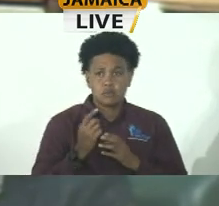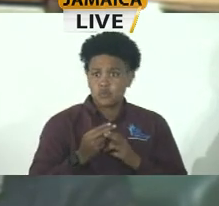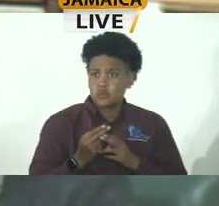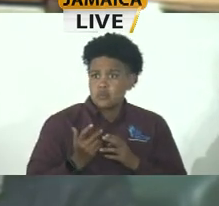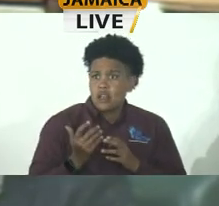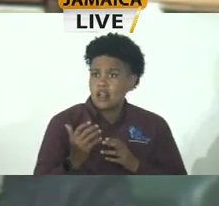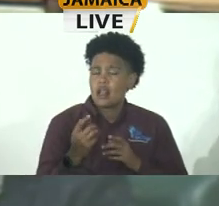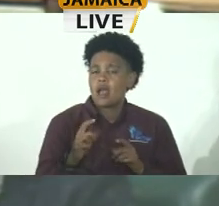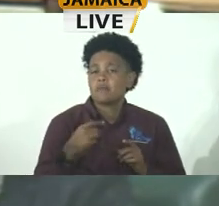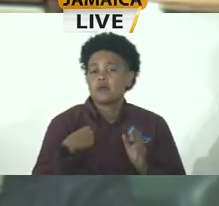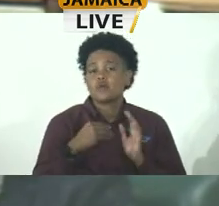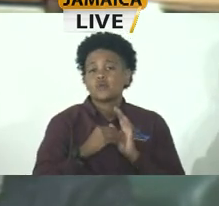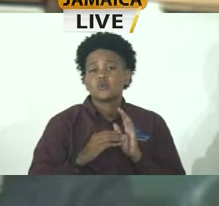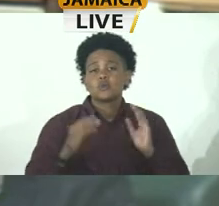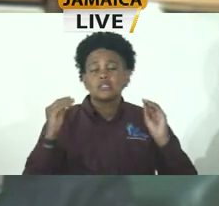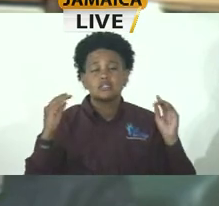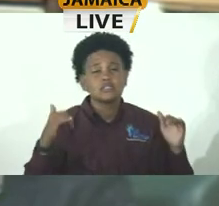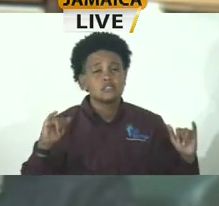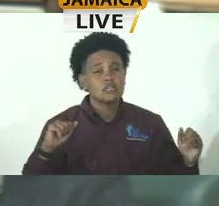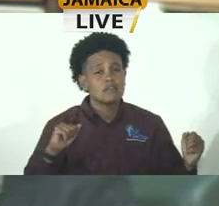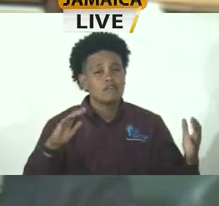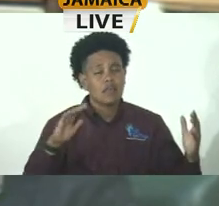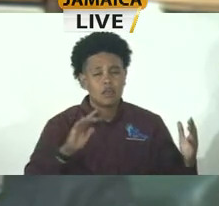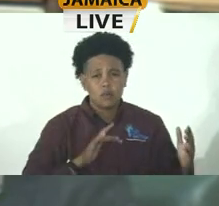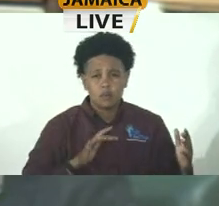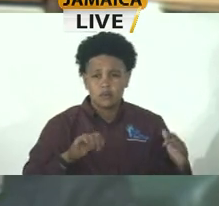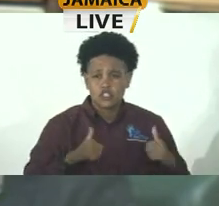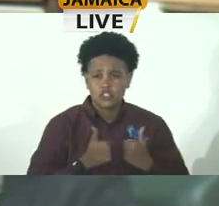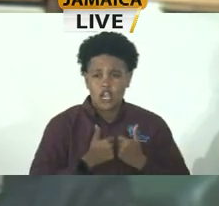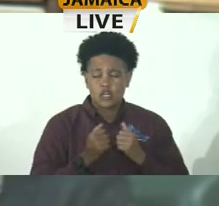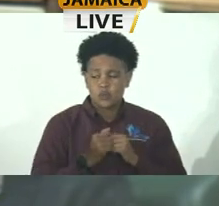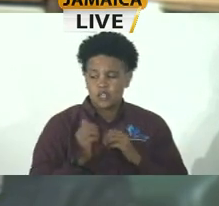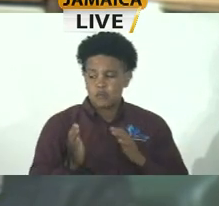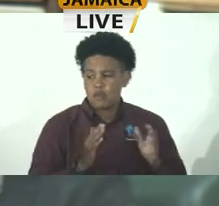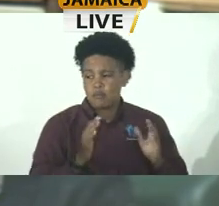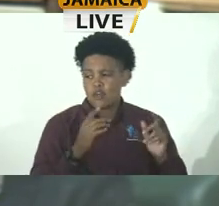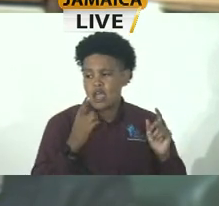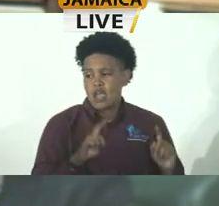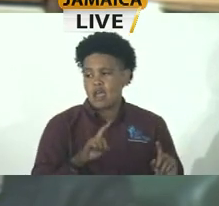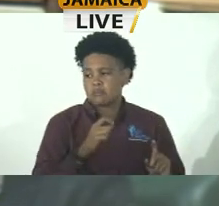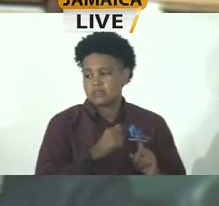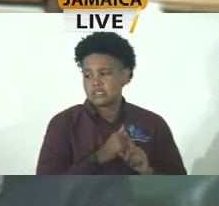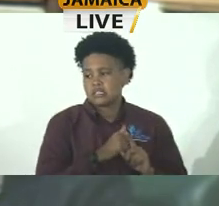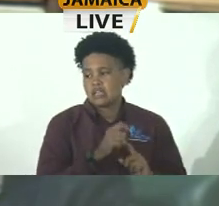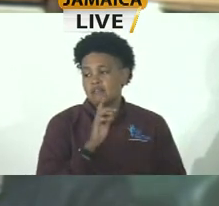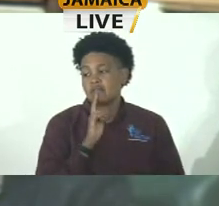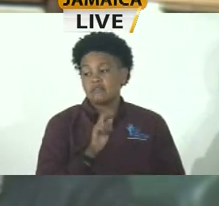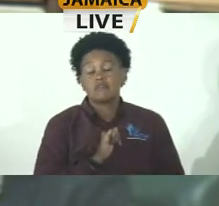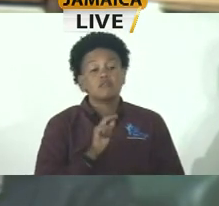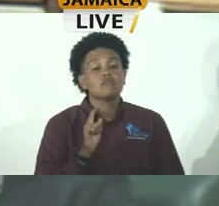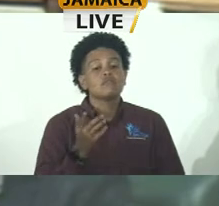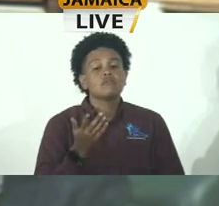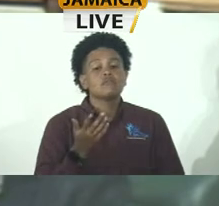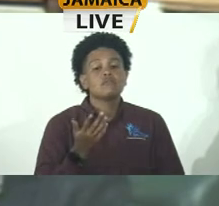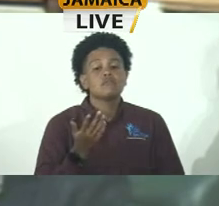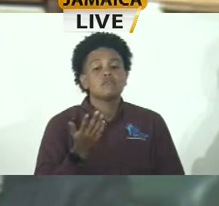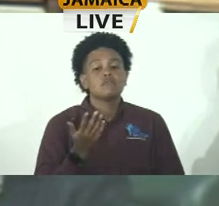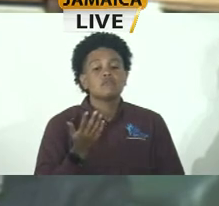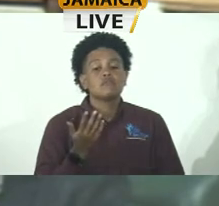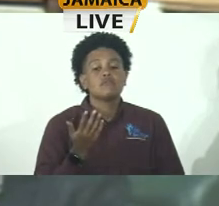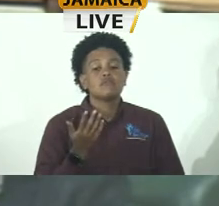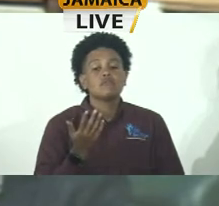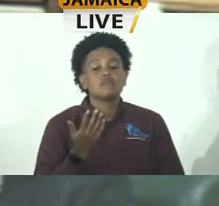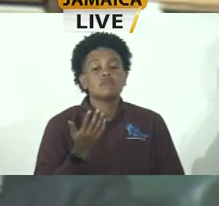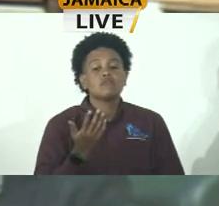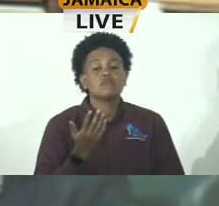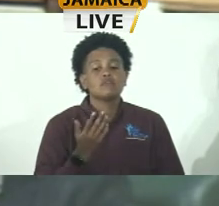continue to face significant challenges with preparations but madame speaker i had today i